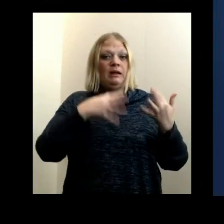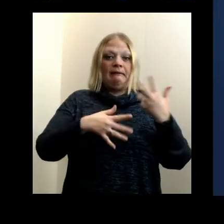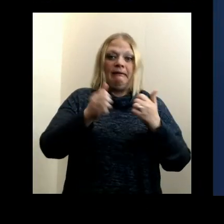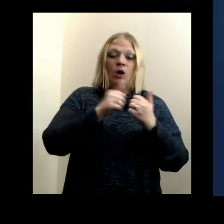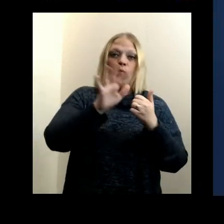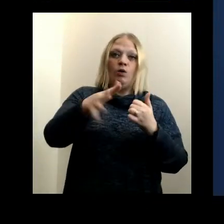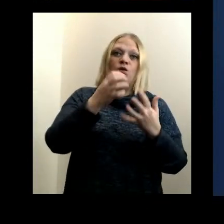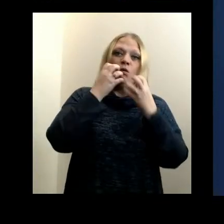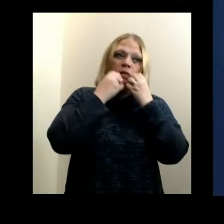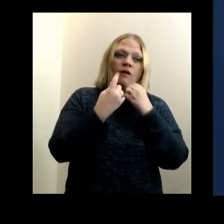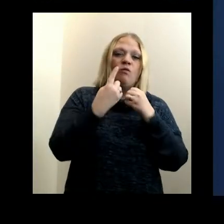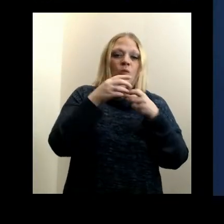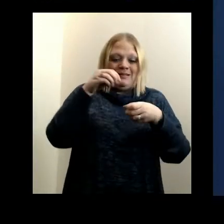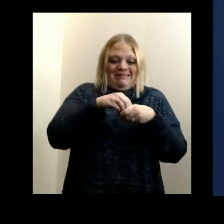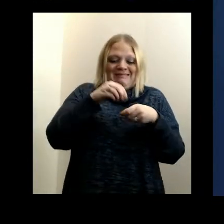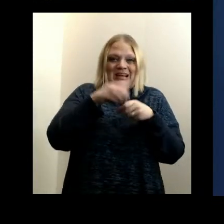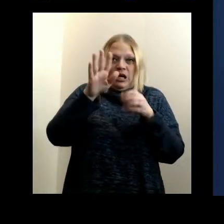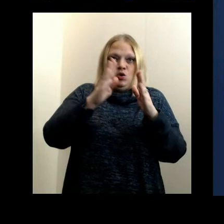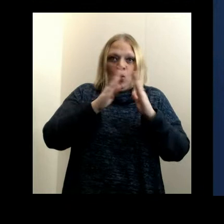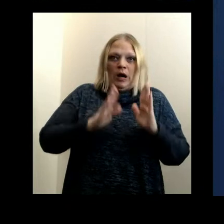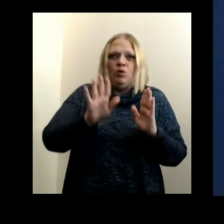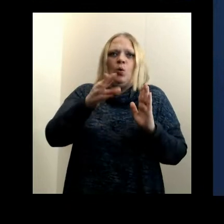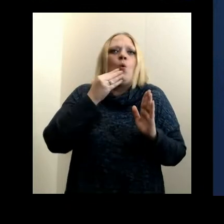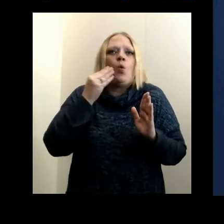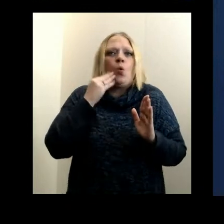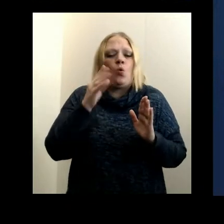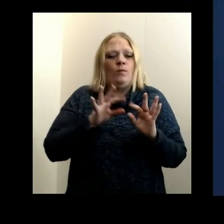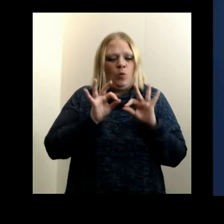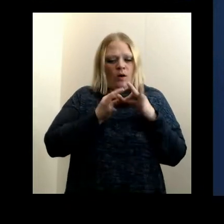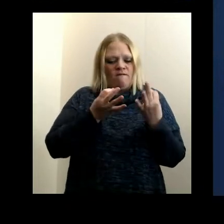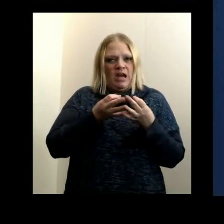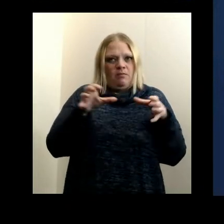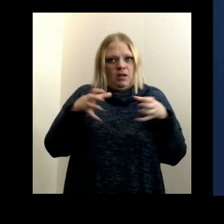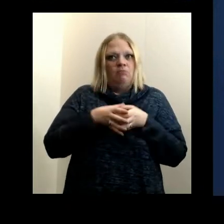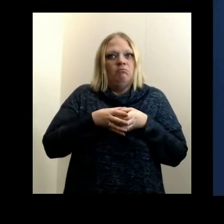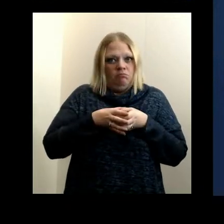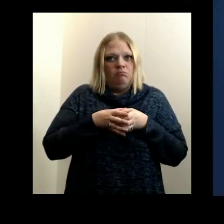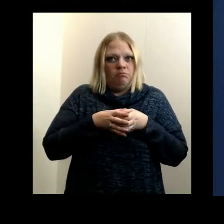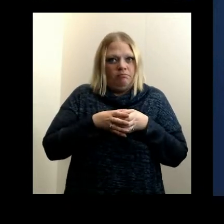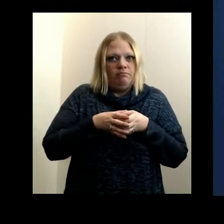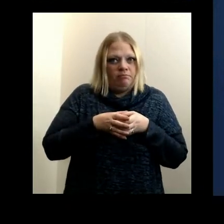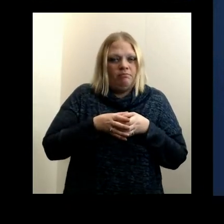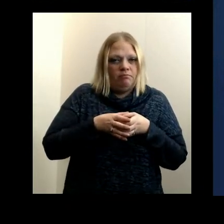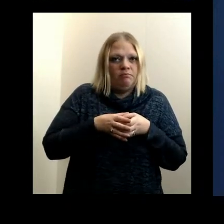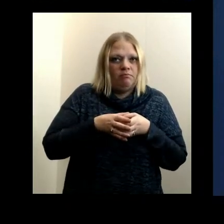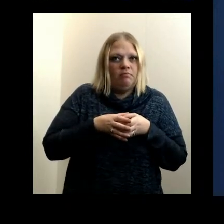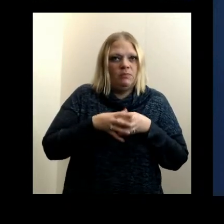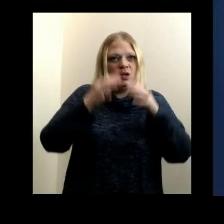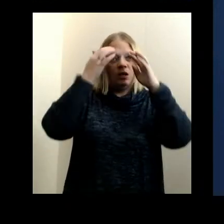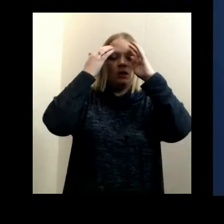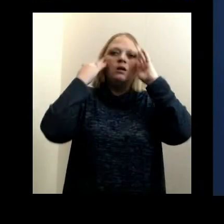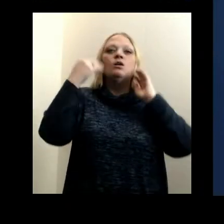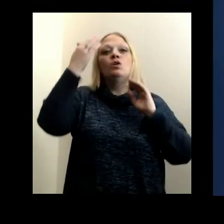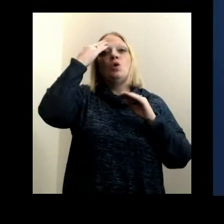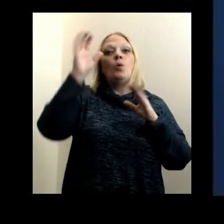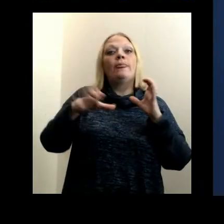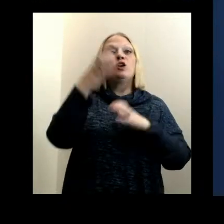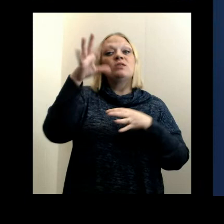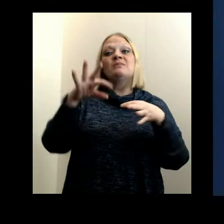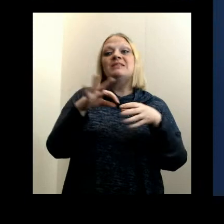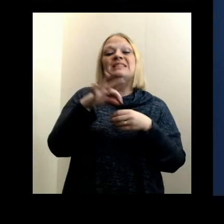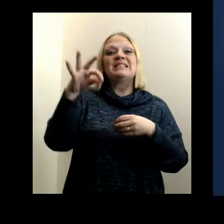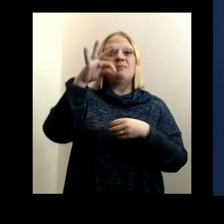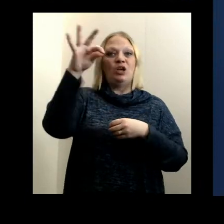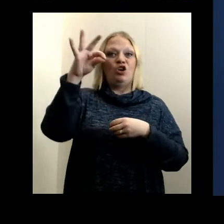your internal home, your family unit, knowing that the Christmas spirit of giving